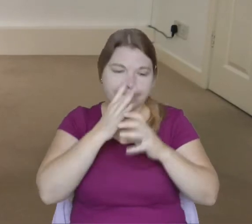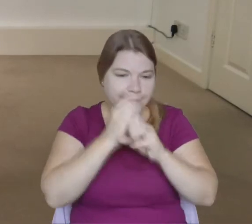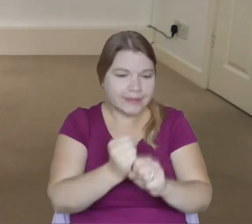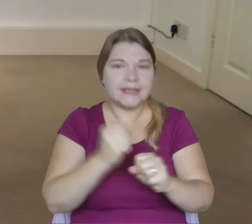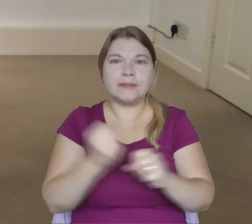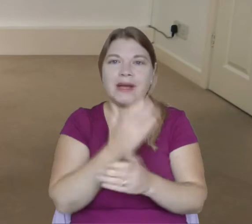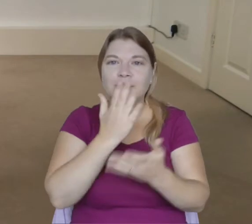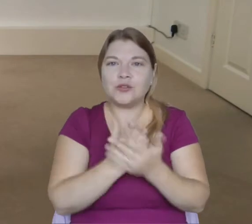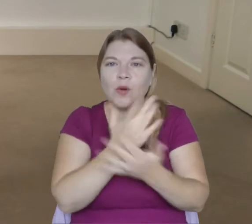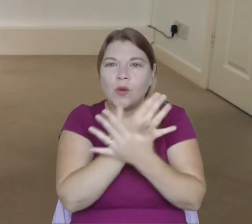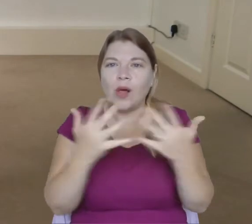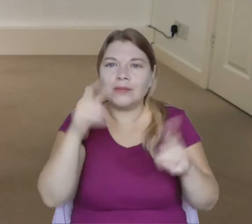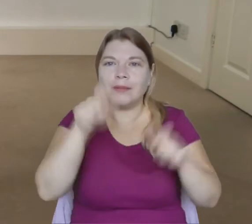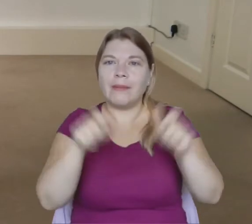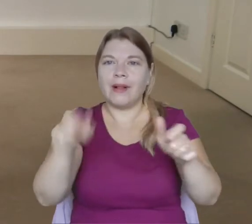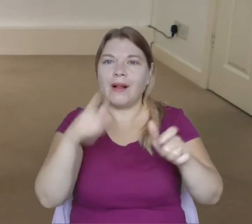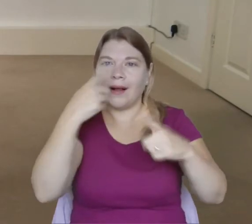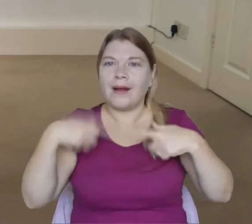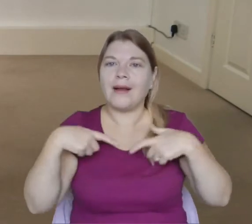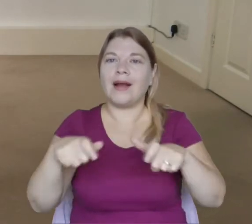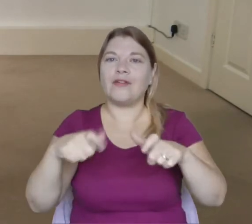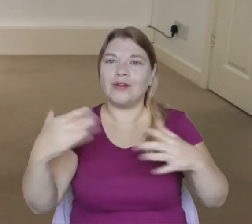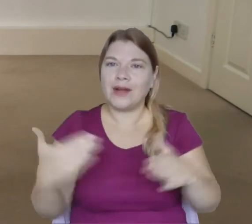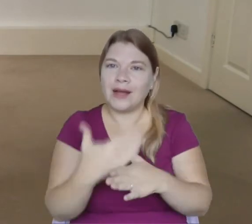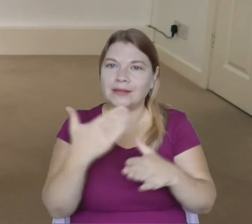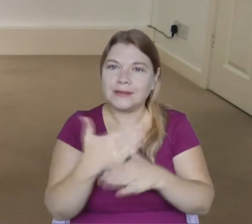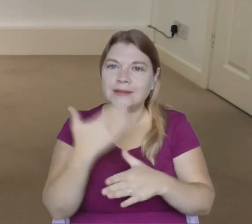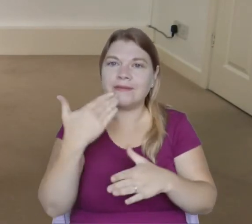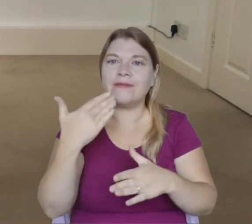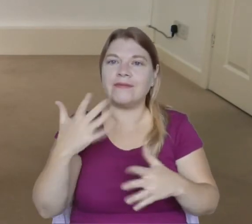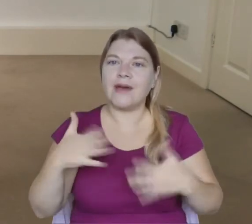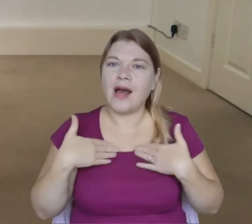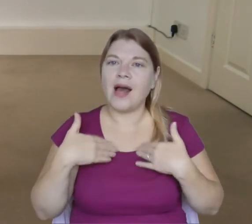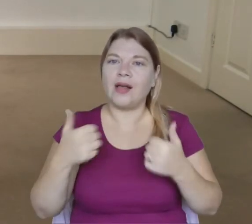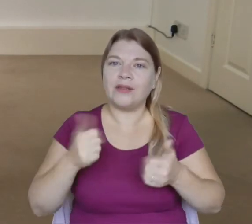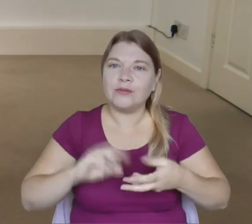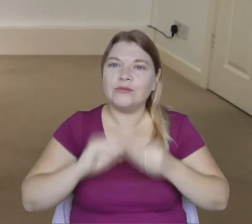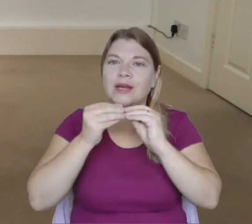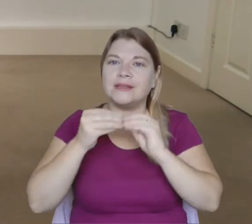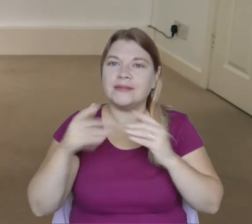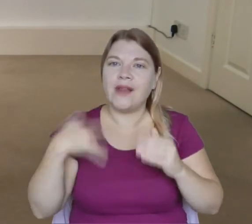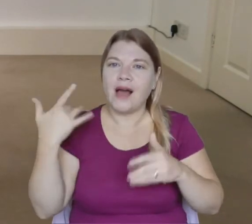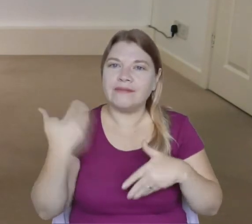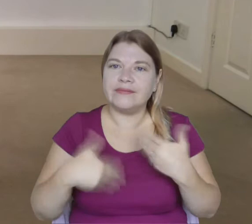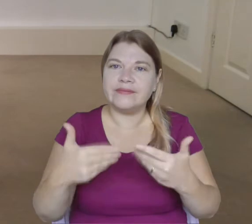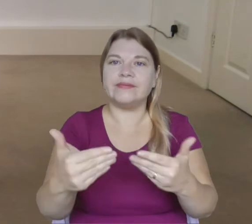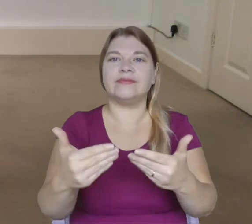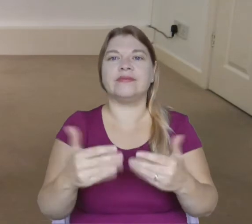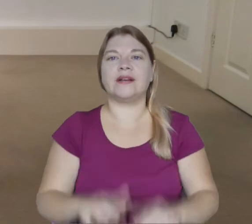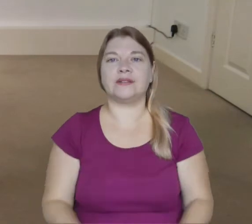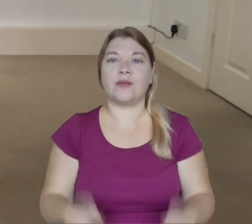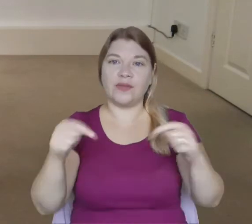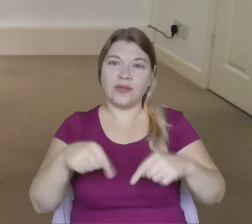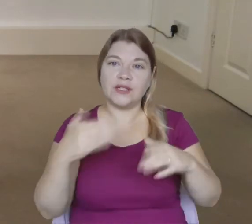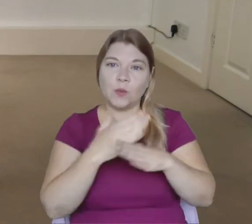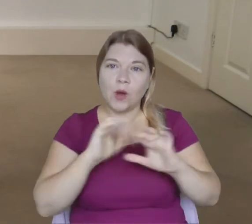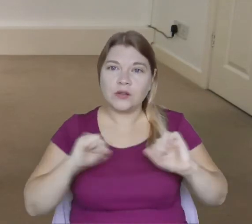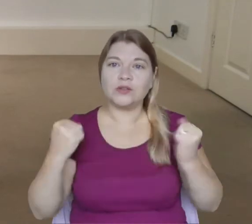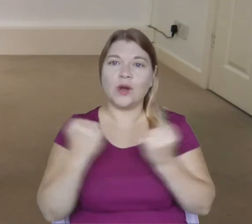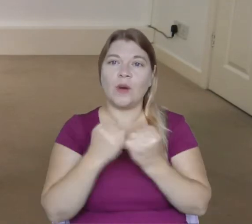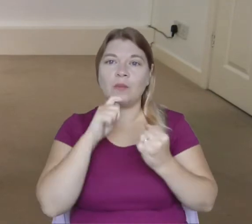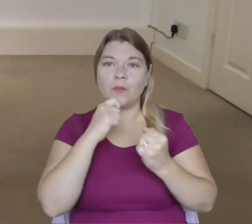ensuring that as many people as possible can continue to lead active and creative lives. So this session is going to be